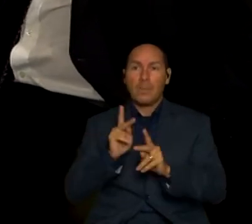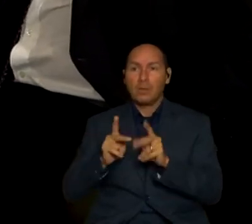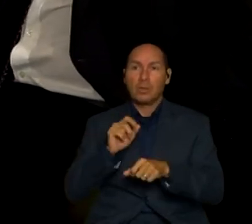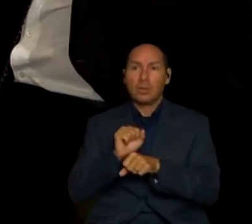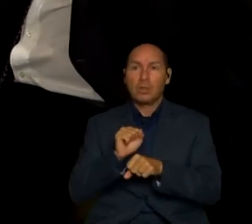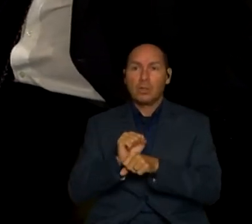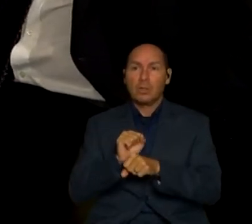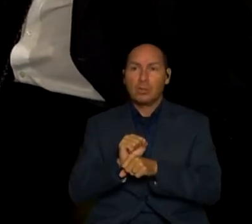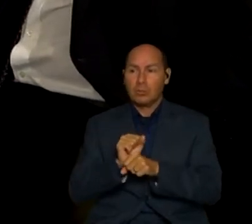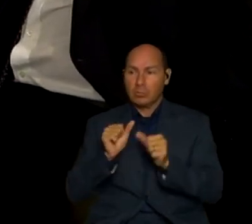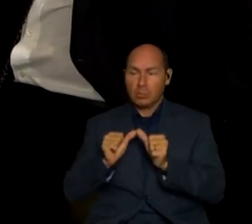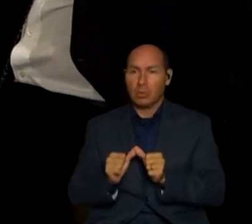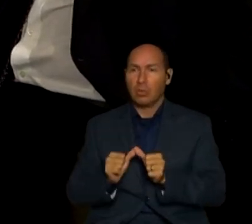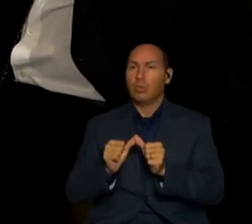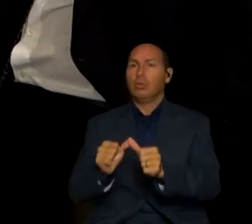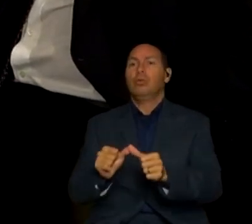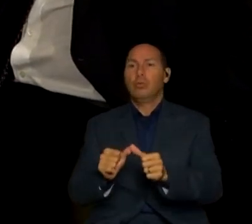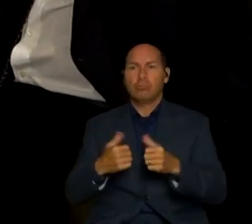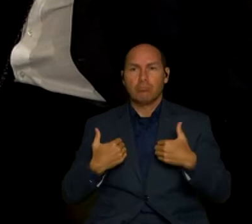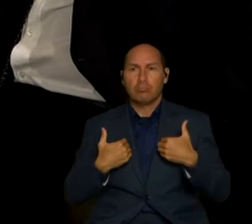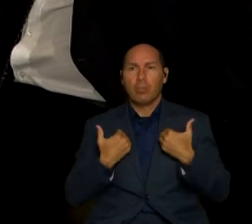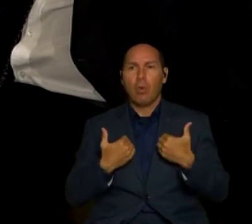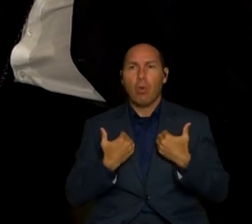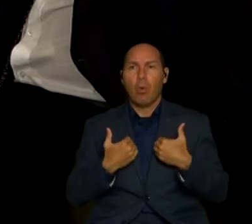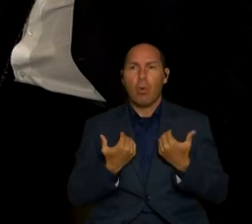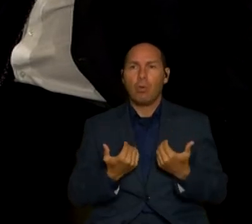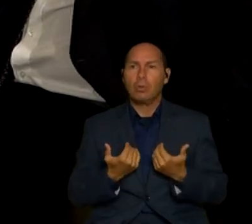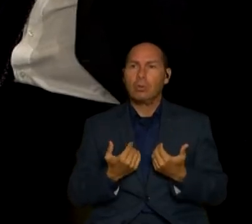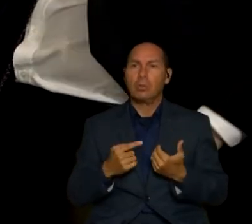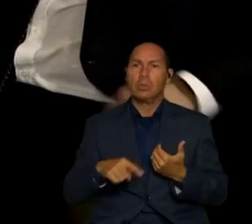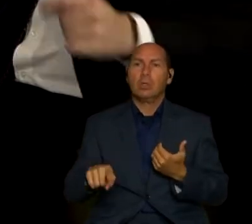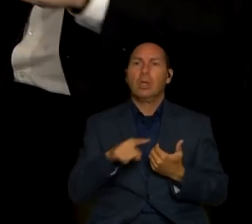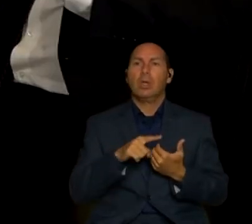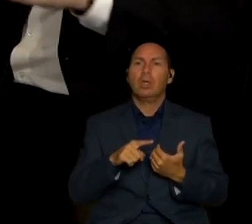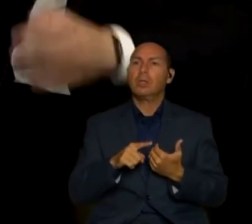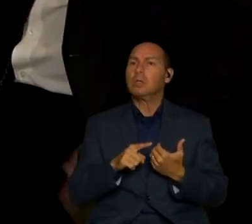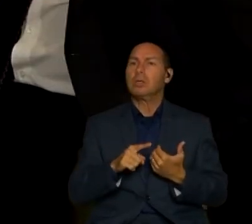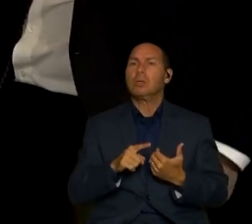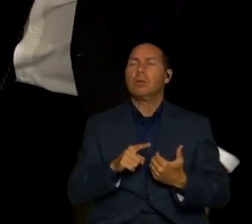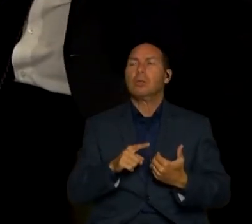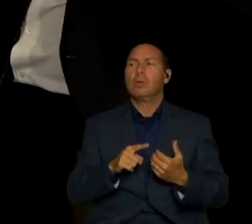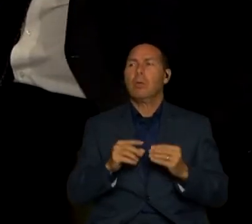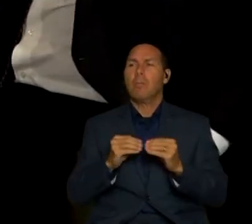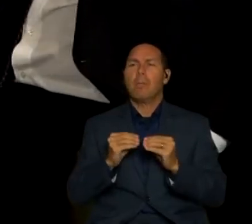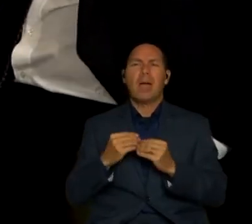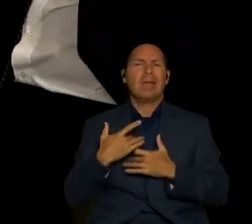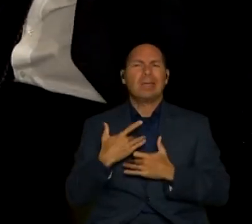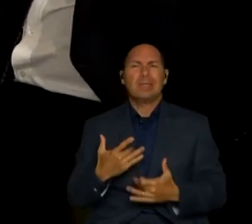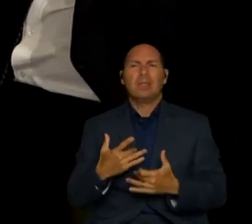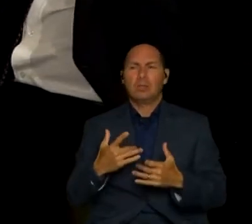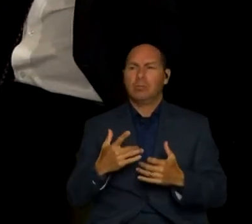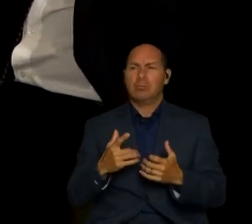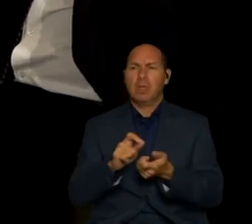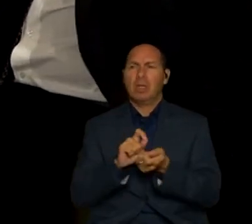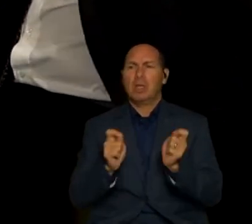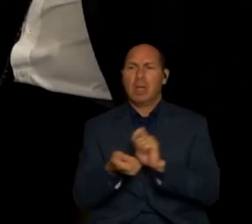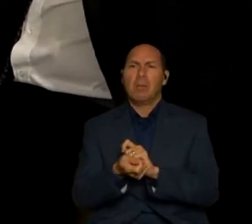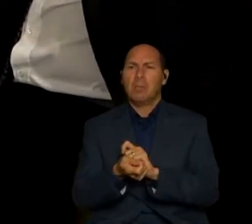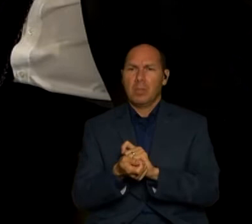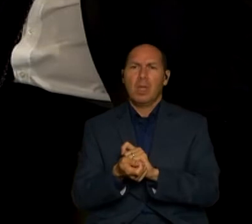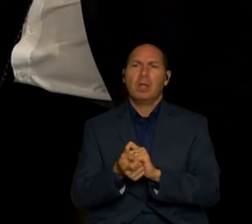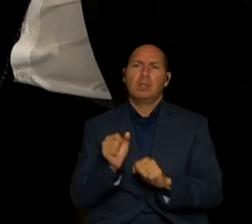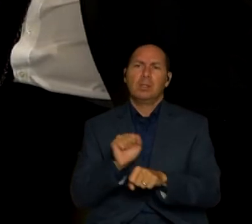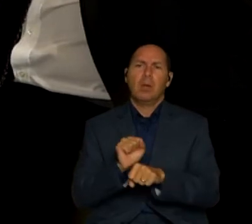the youngest generation, they are more bound to change from jobs in a more continued fashion.